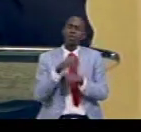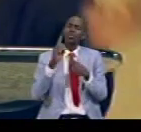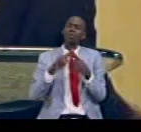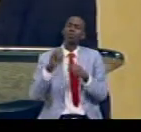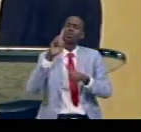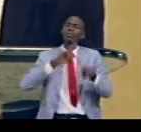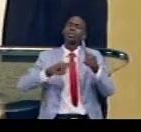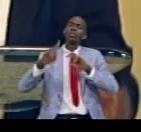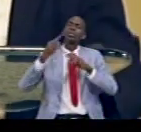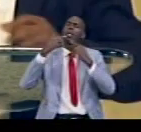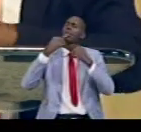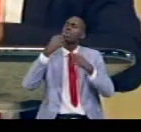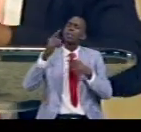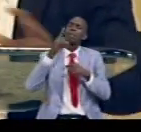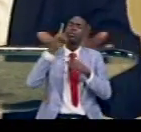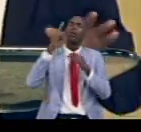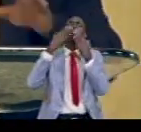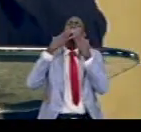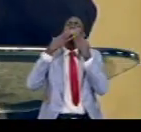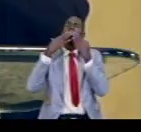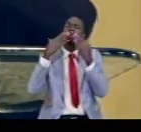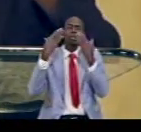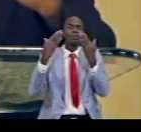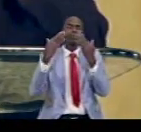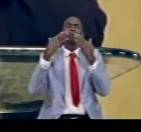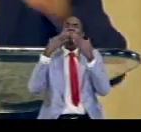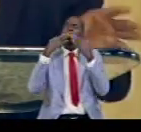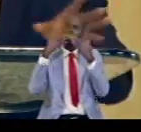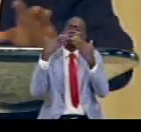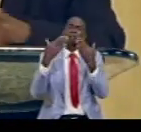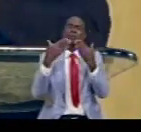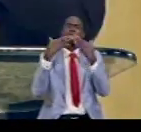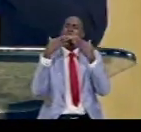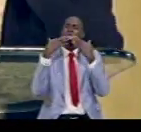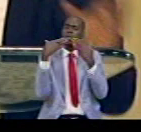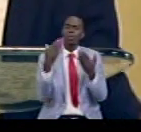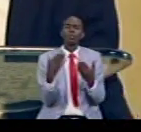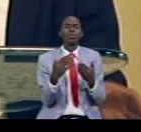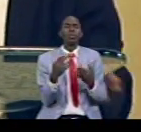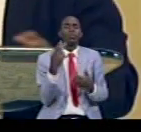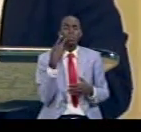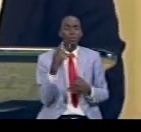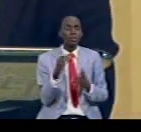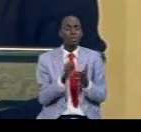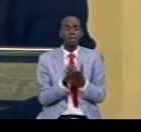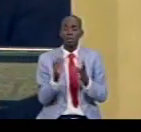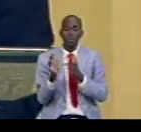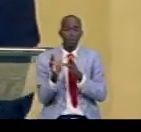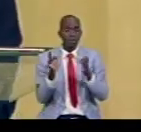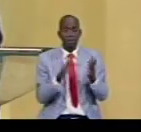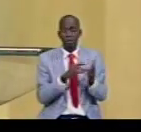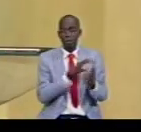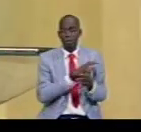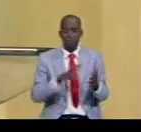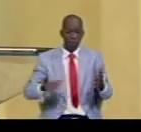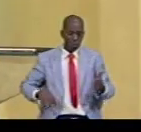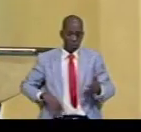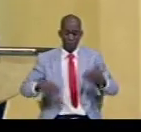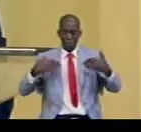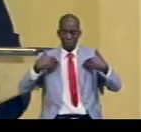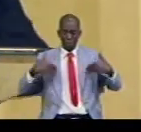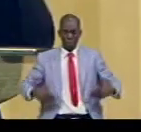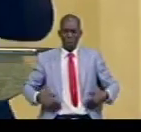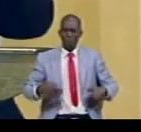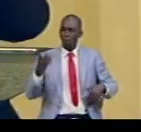marred more than any man. His appearance was marred more than any man. Disfigured. Think about the stripes on his